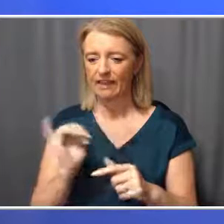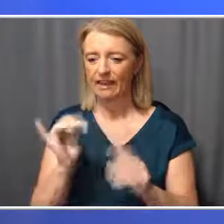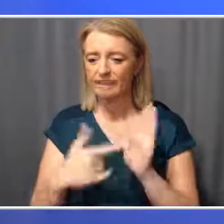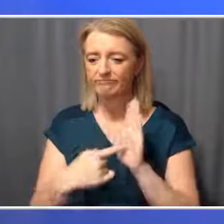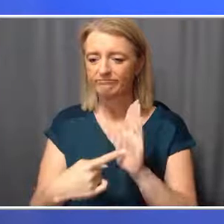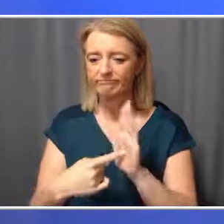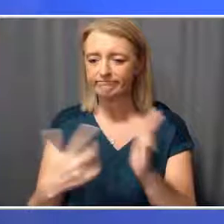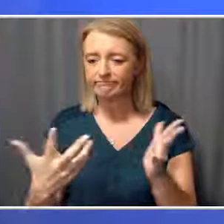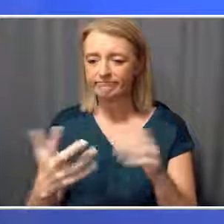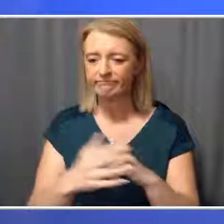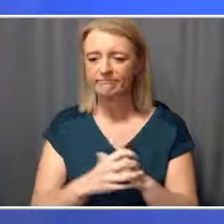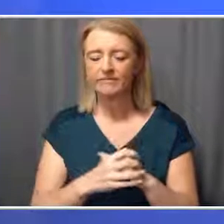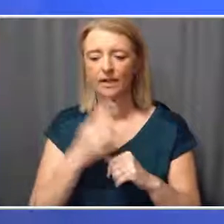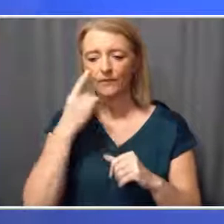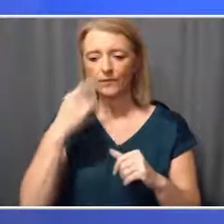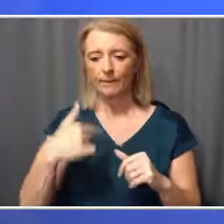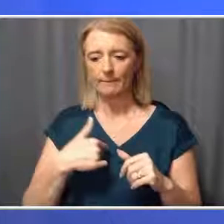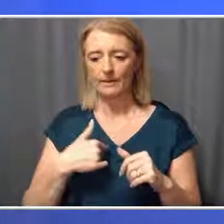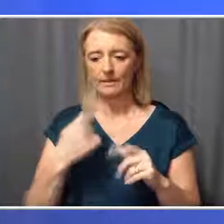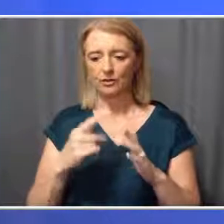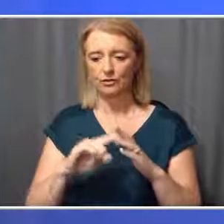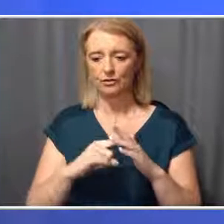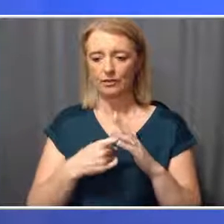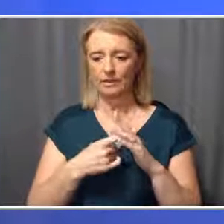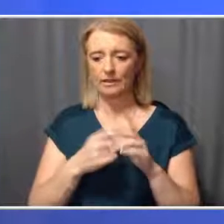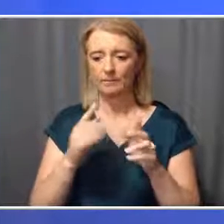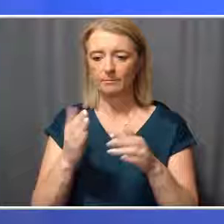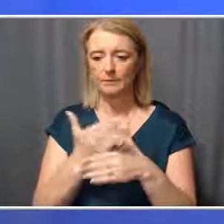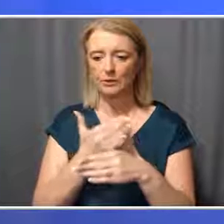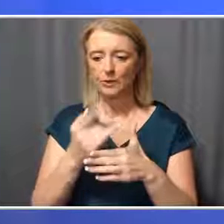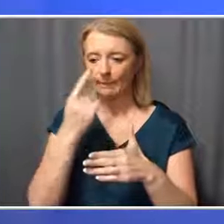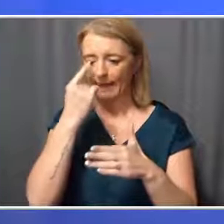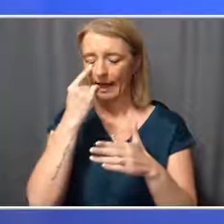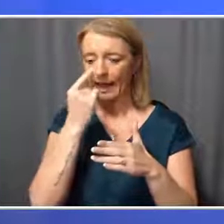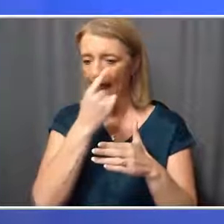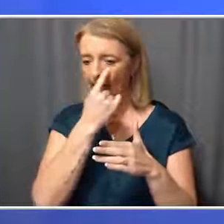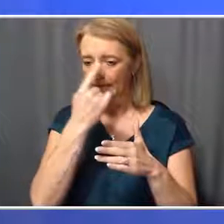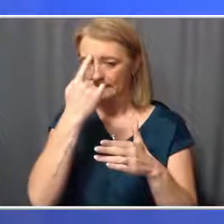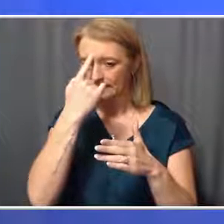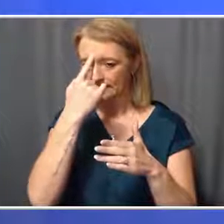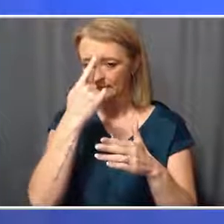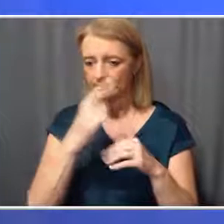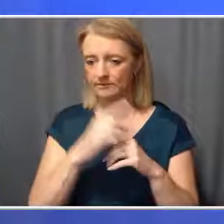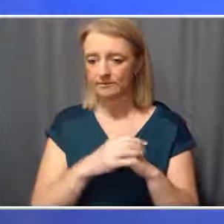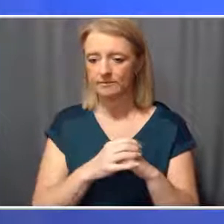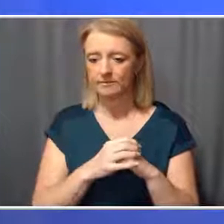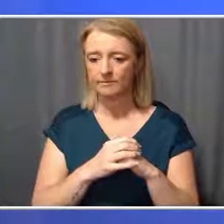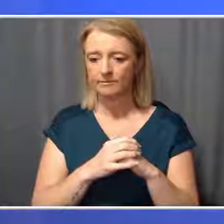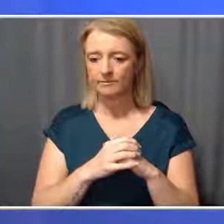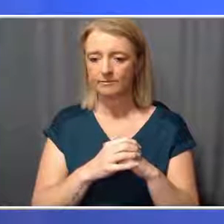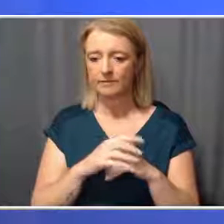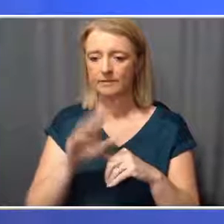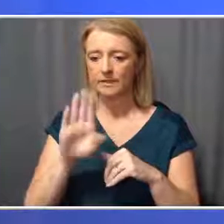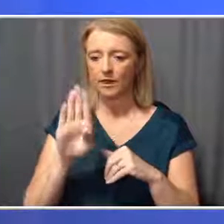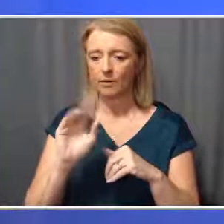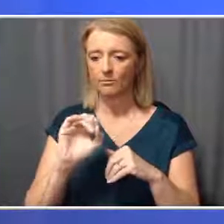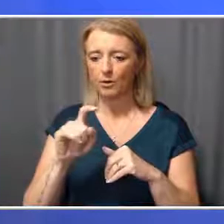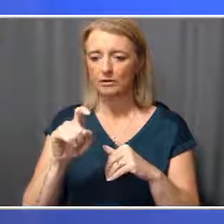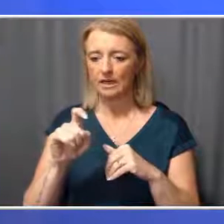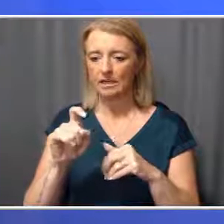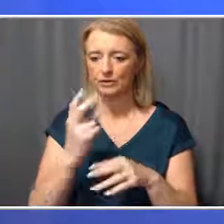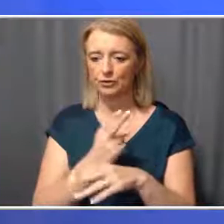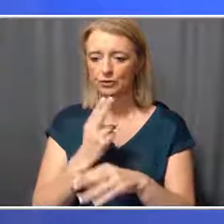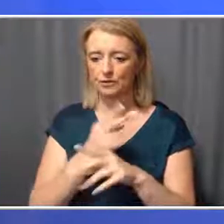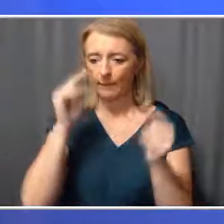bad one within the first year of COVID, because I was thankfully working from home and just didn't get out of bed because it was radiating over my